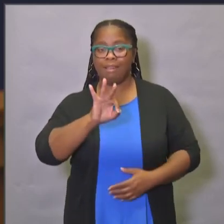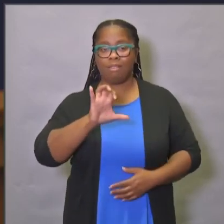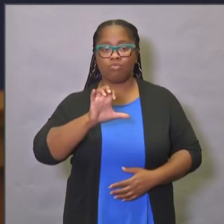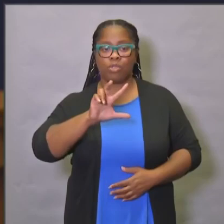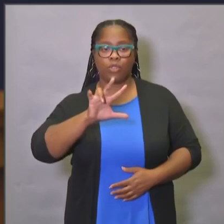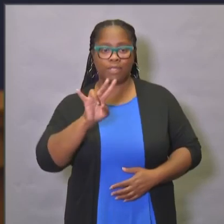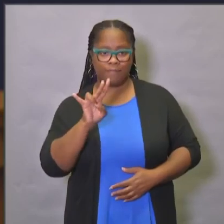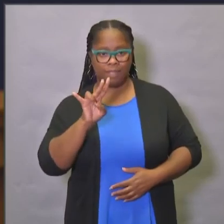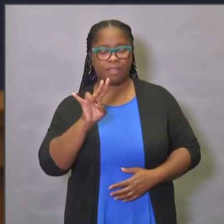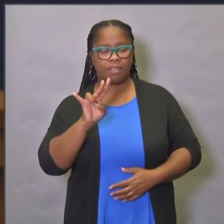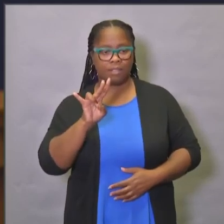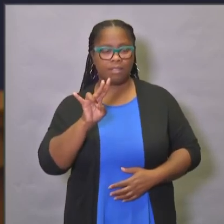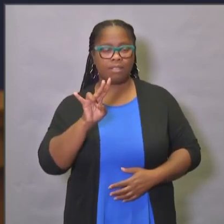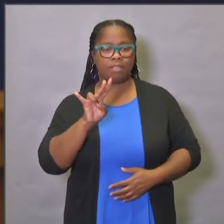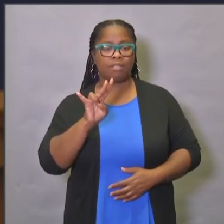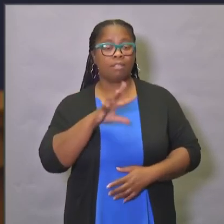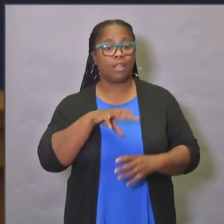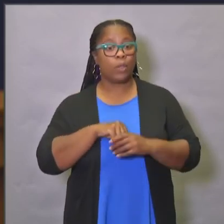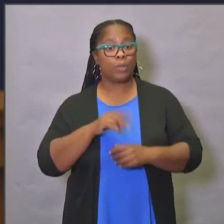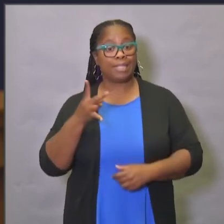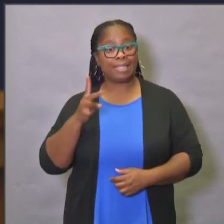34,937. This includes